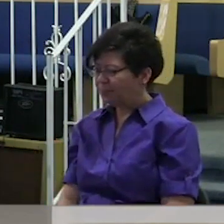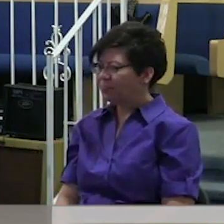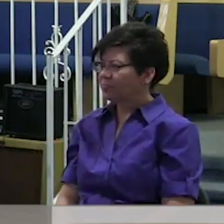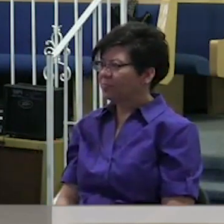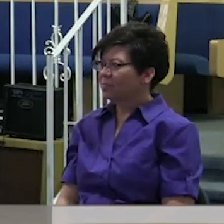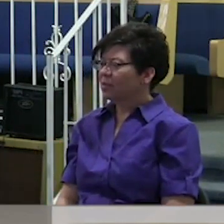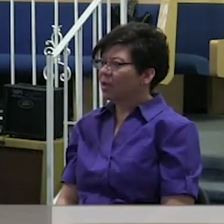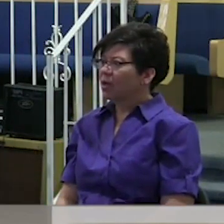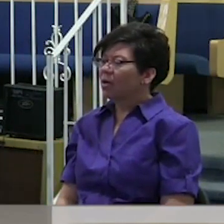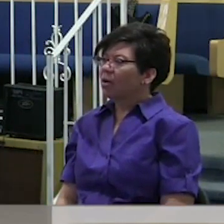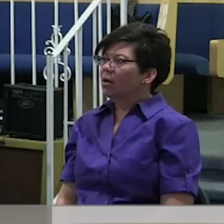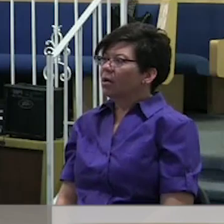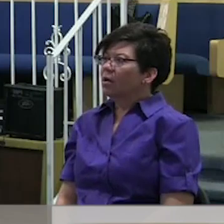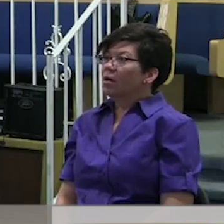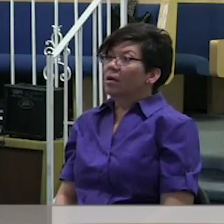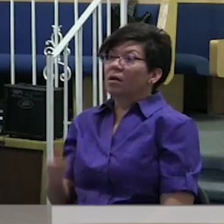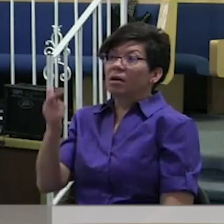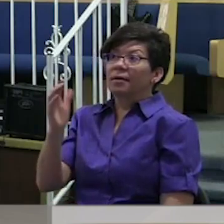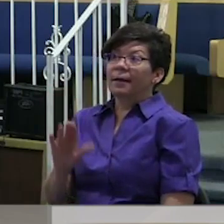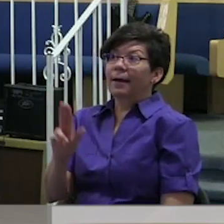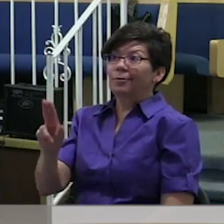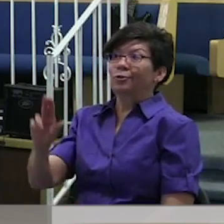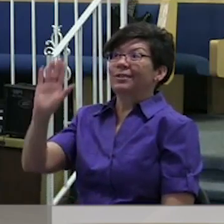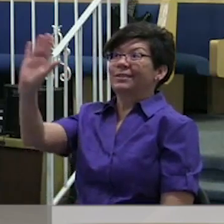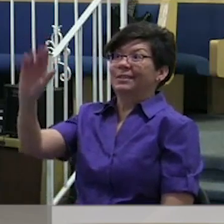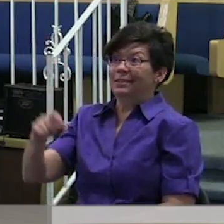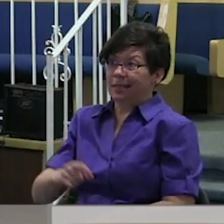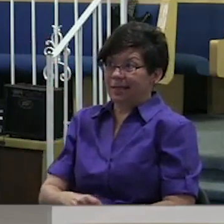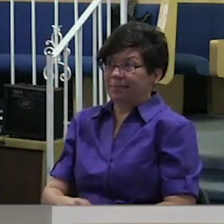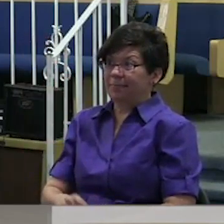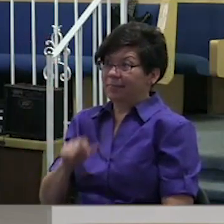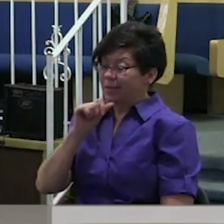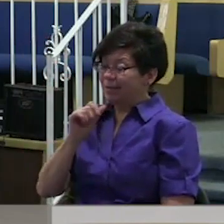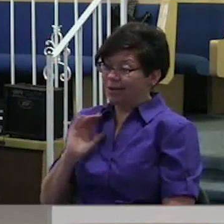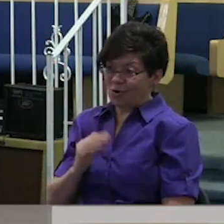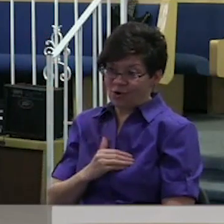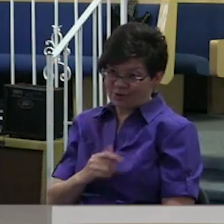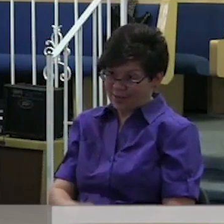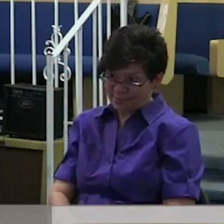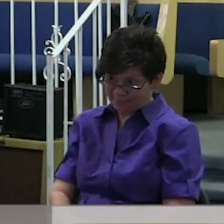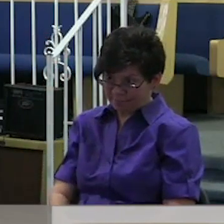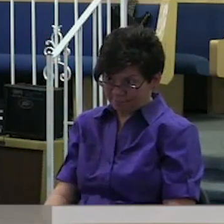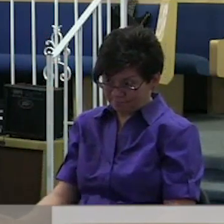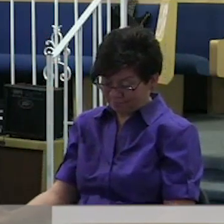does things, he does it on his time, not on our time.